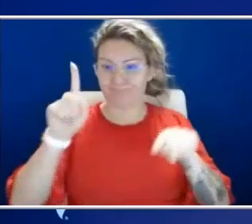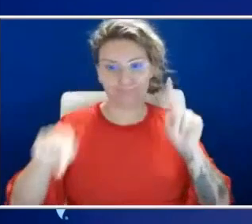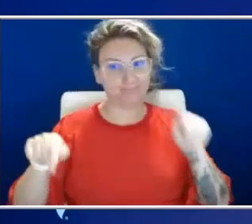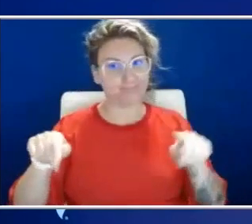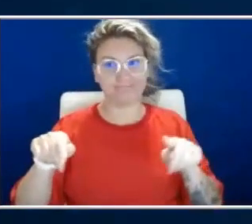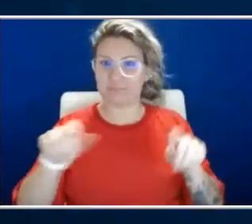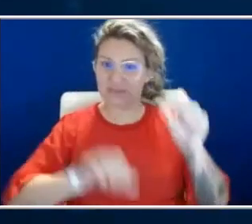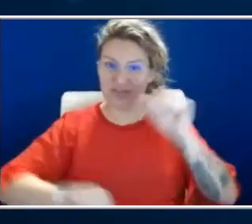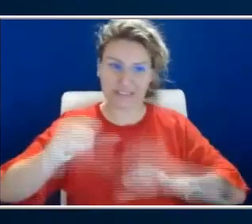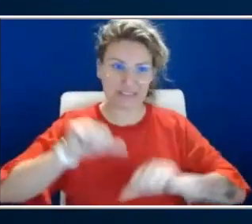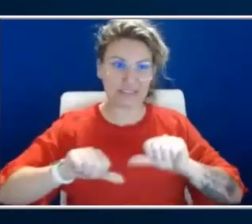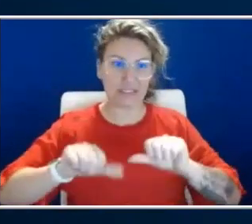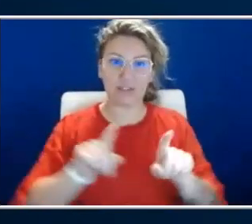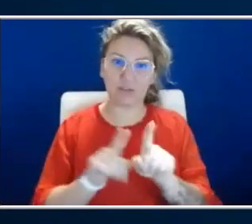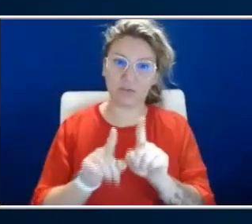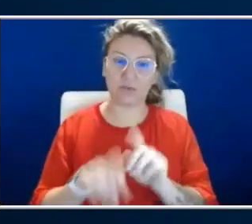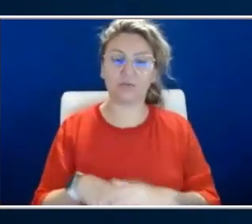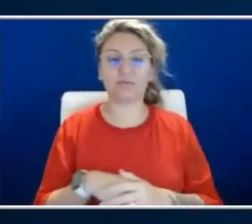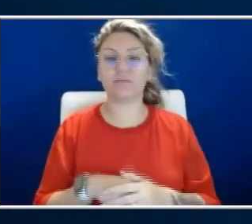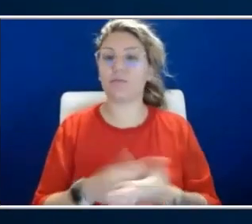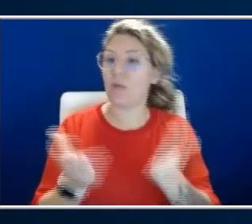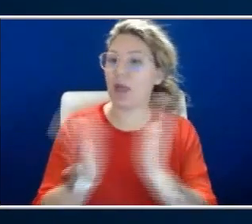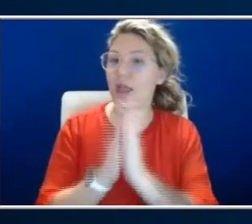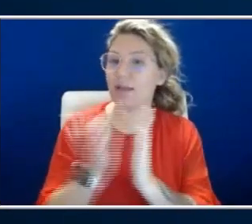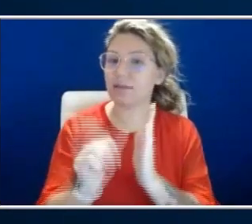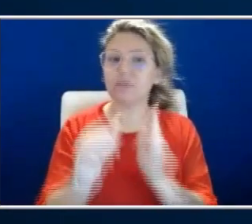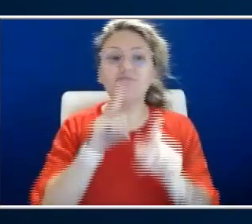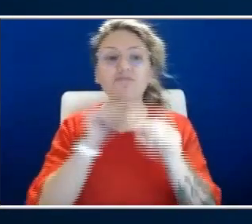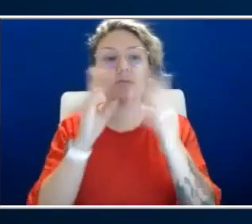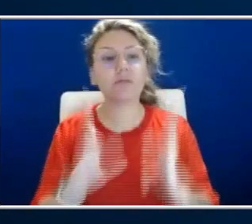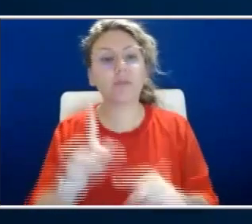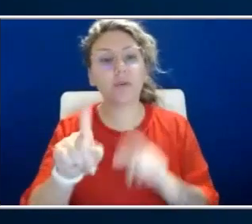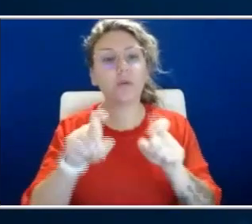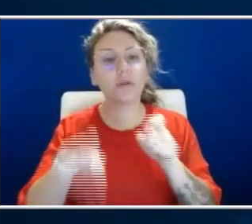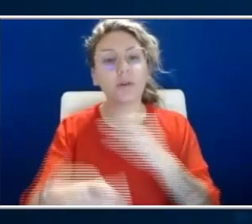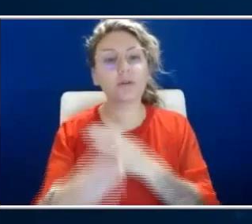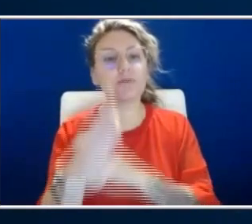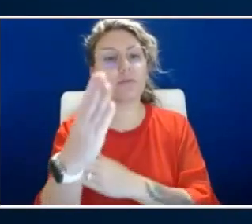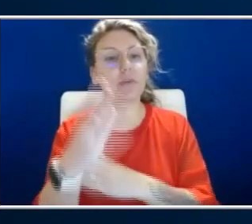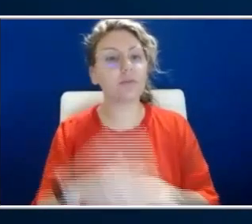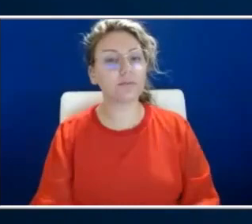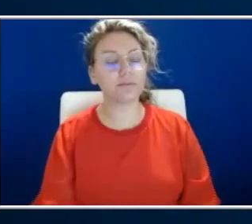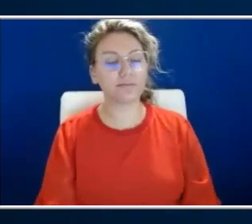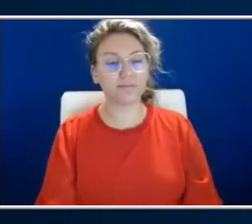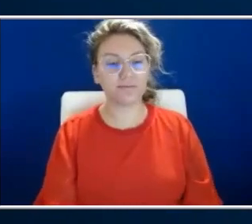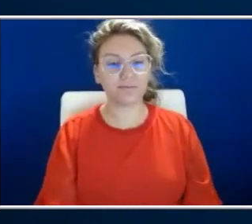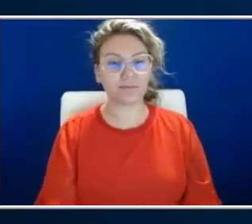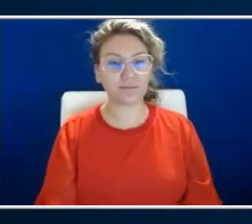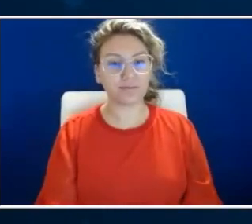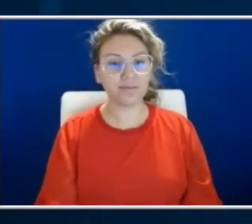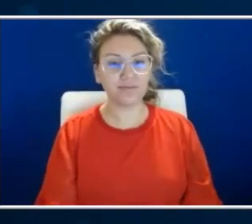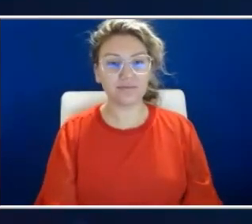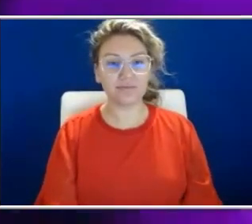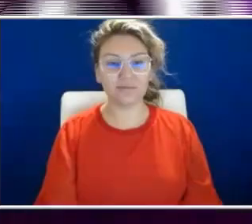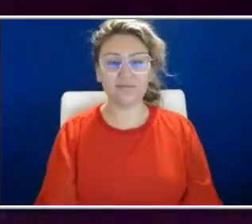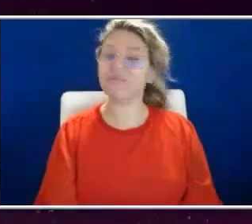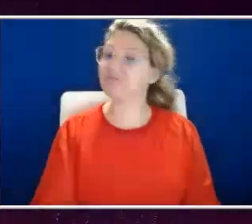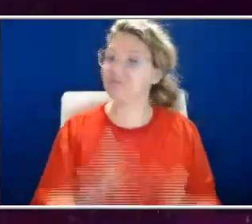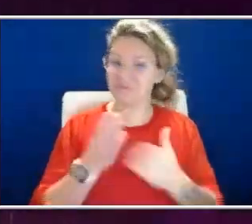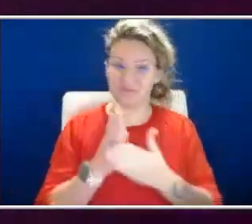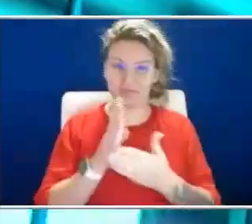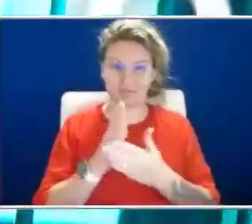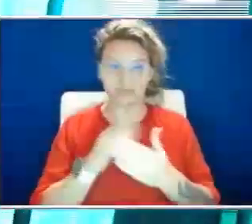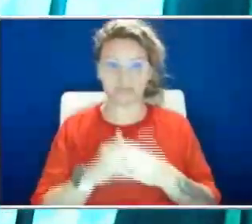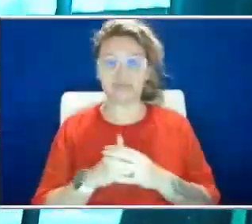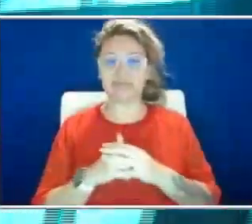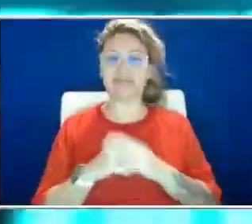well. I want to ask if we have any reporter questions today. Any reporters on the line? All right, we do not have reporters